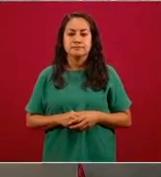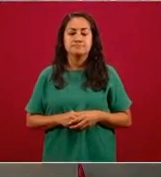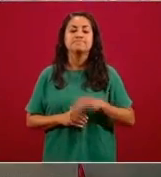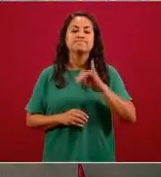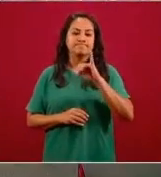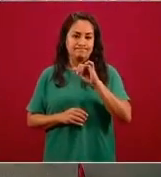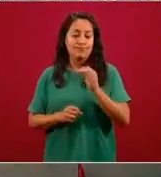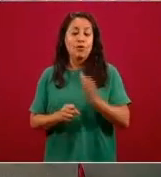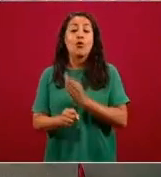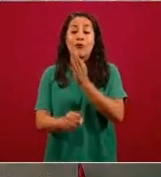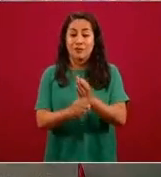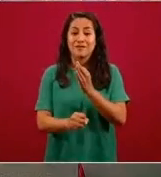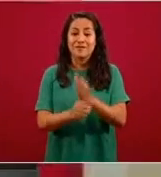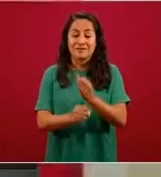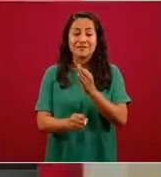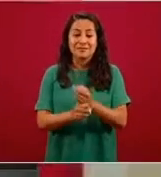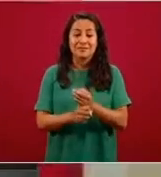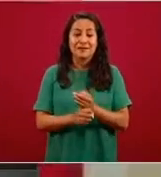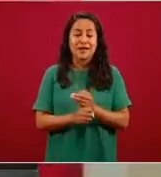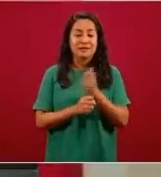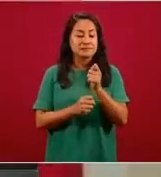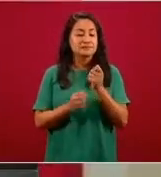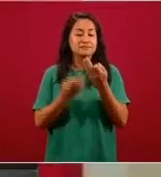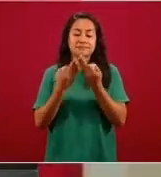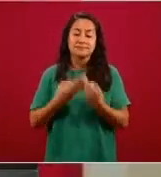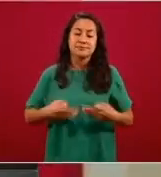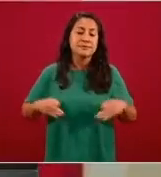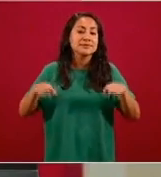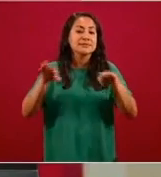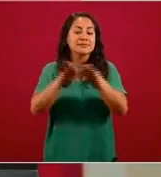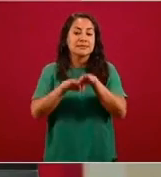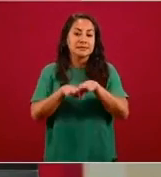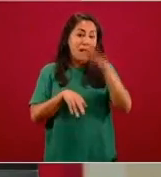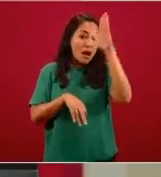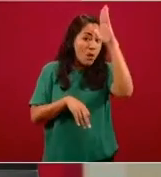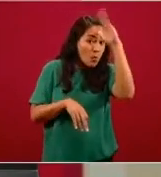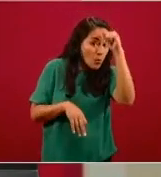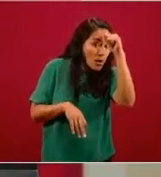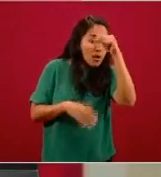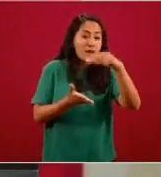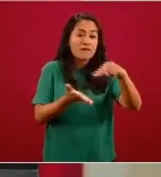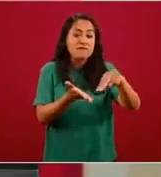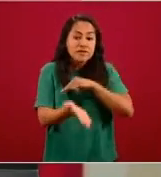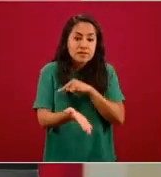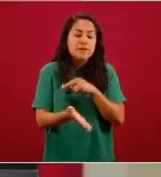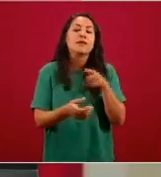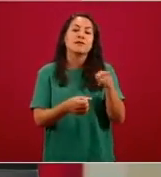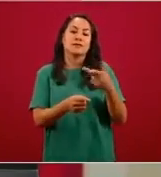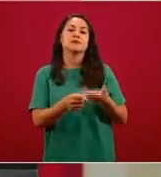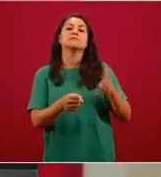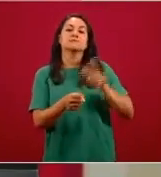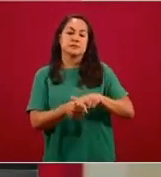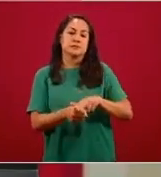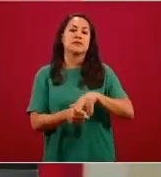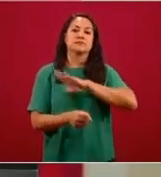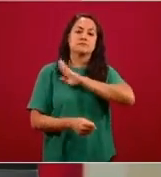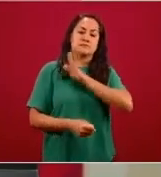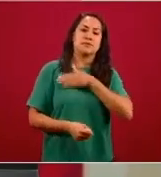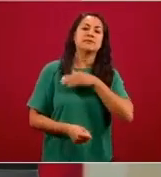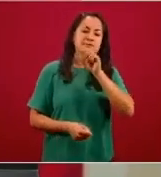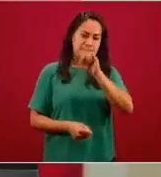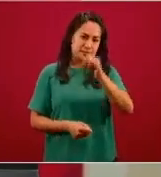Is that going to help people get admitted faster? Right now, what's important is with this agreement signed, and the